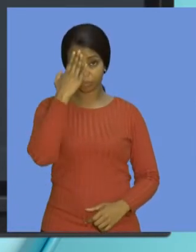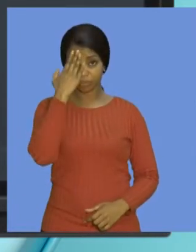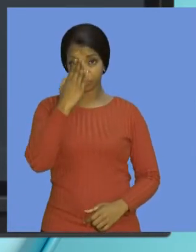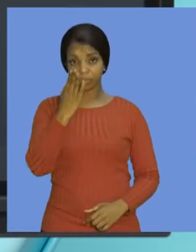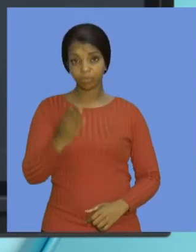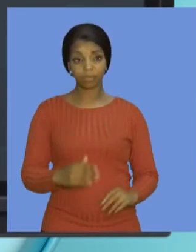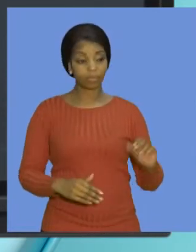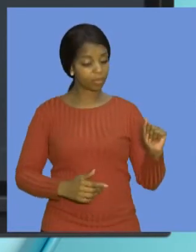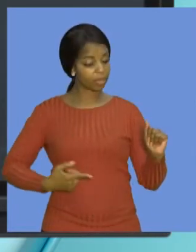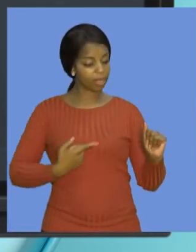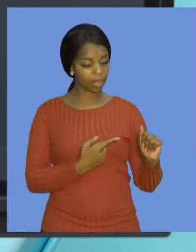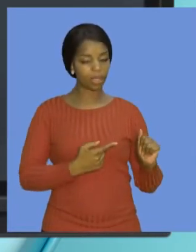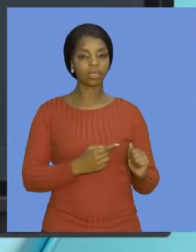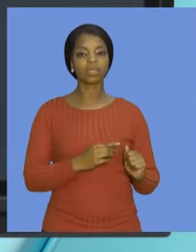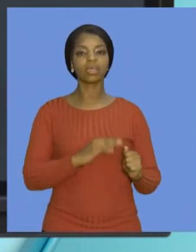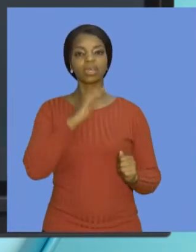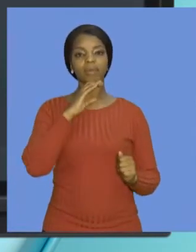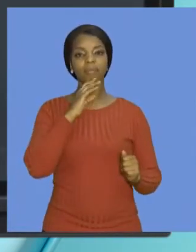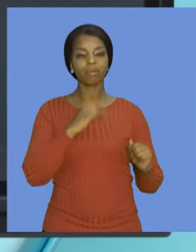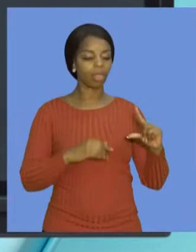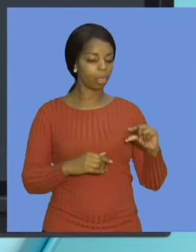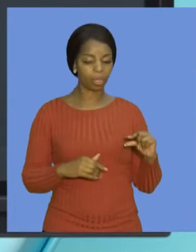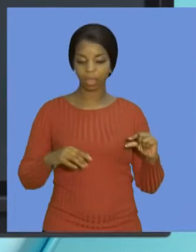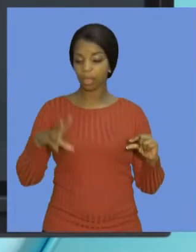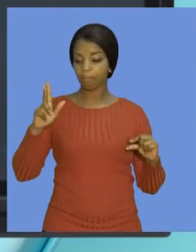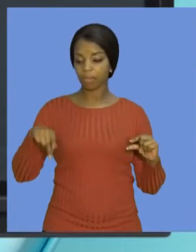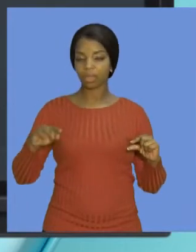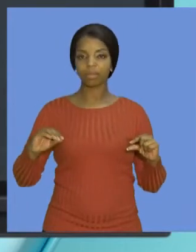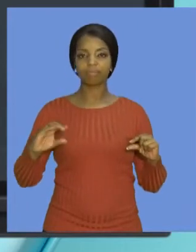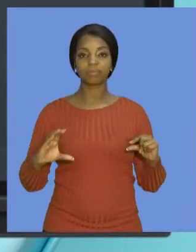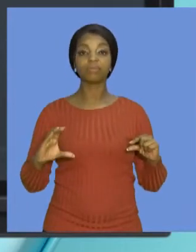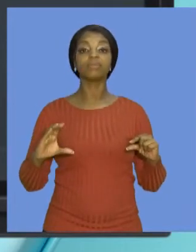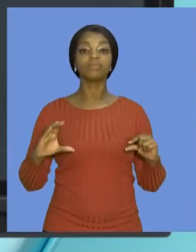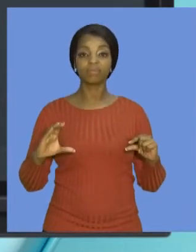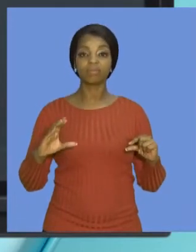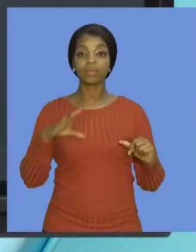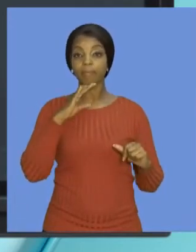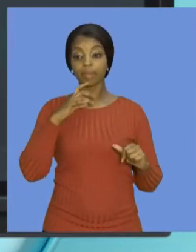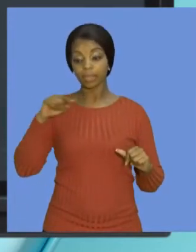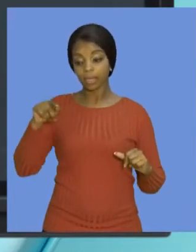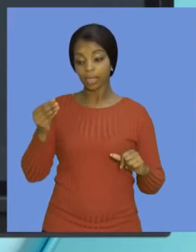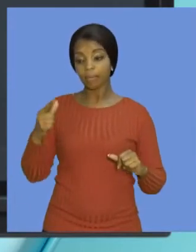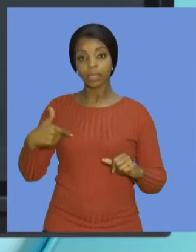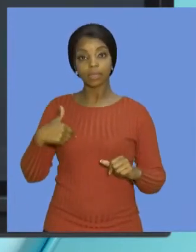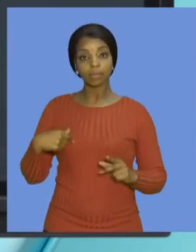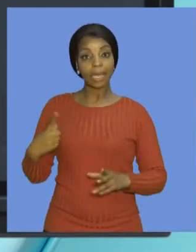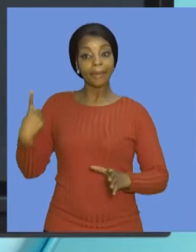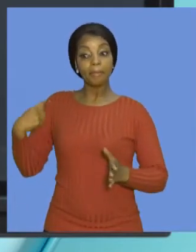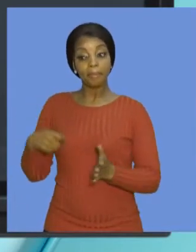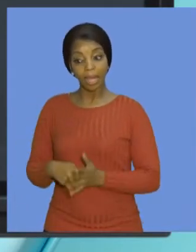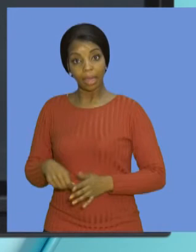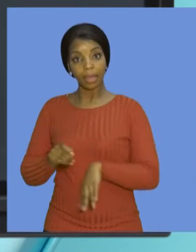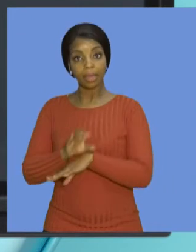the A that will be less than the P. So meaning the principal amount will be a bit more, or actually way more than the